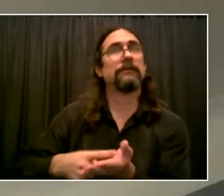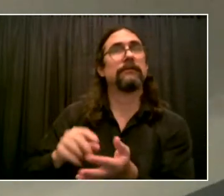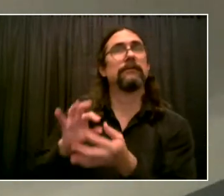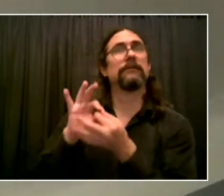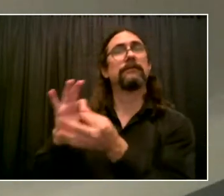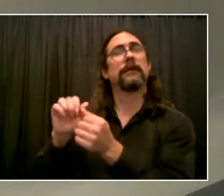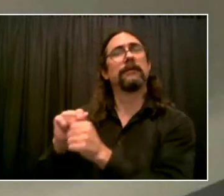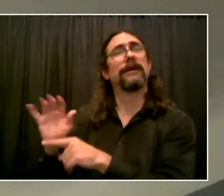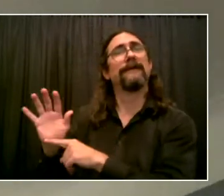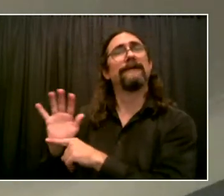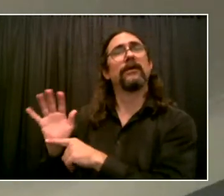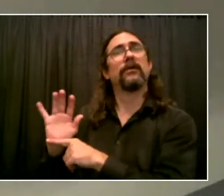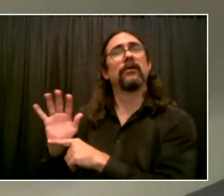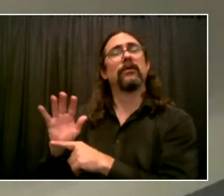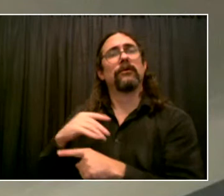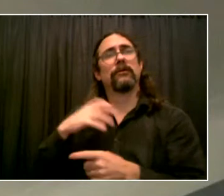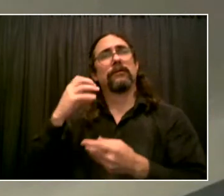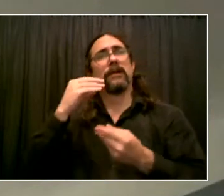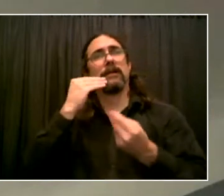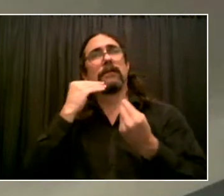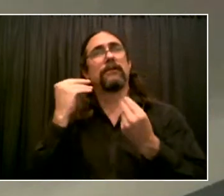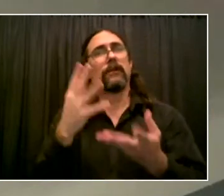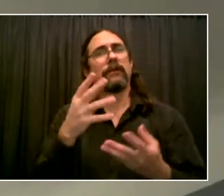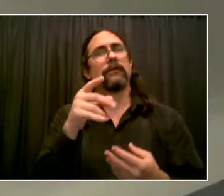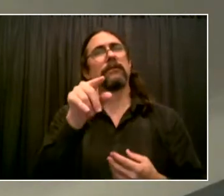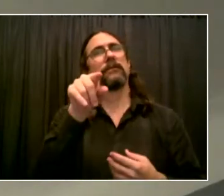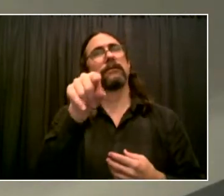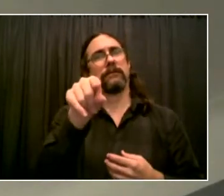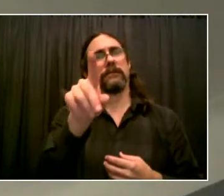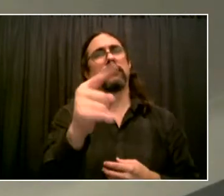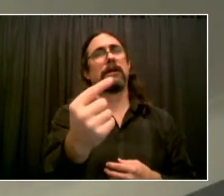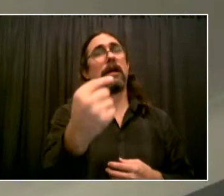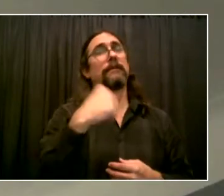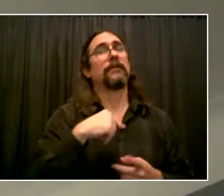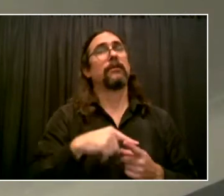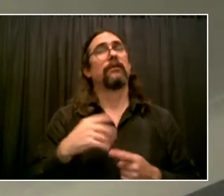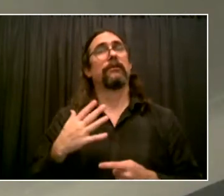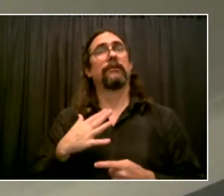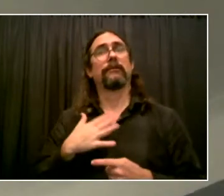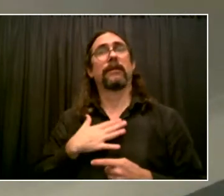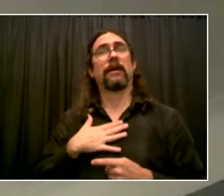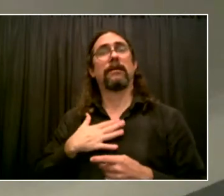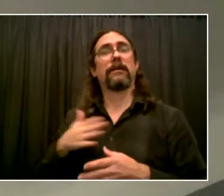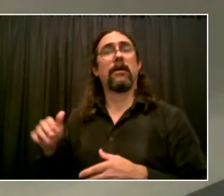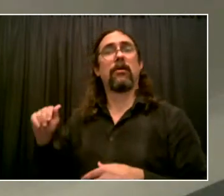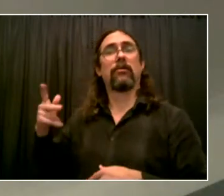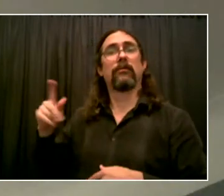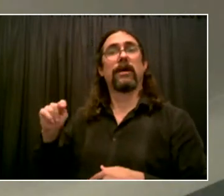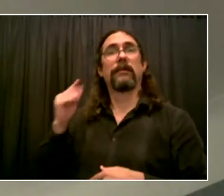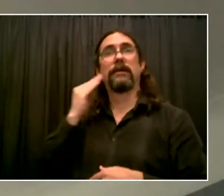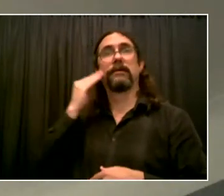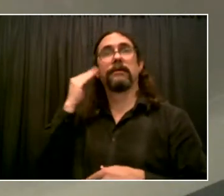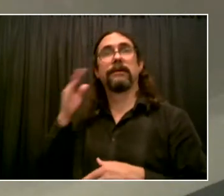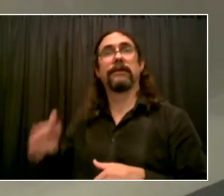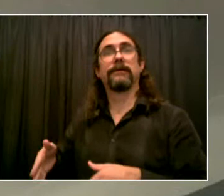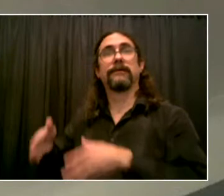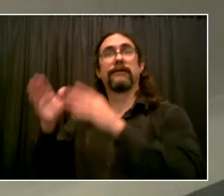building and you want to contact me in my apartment, my code number to press